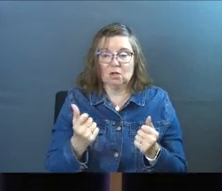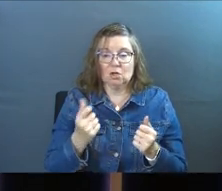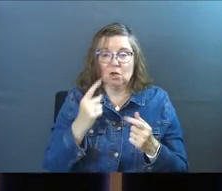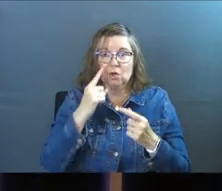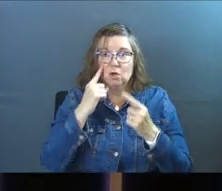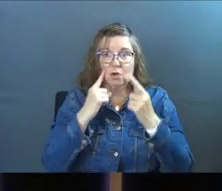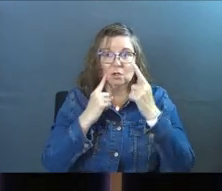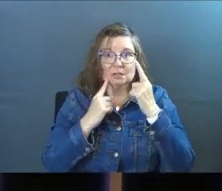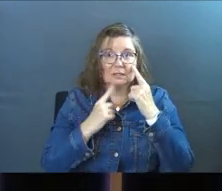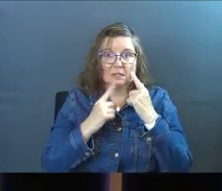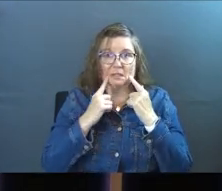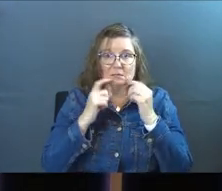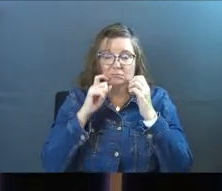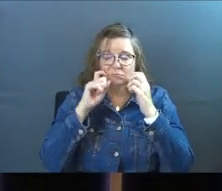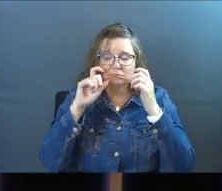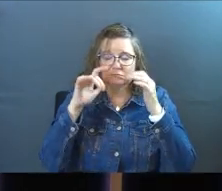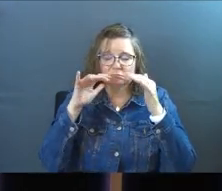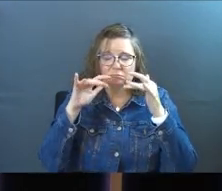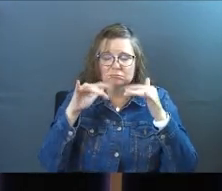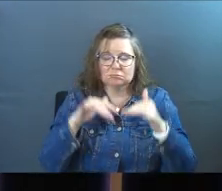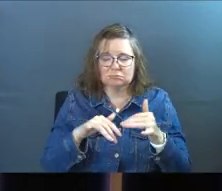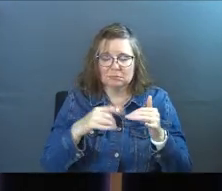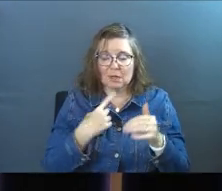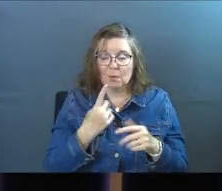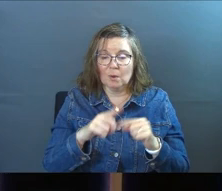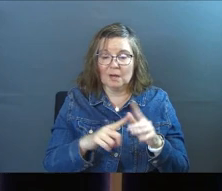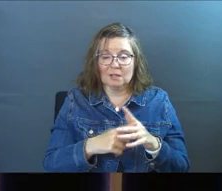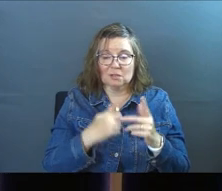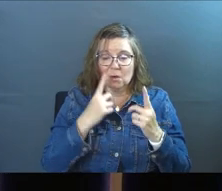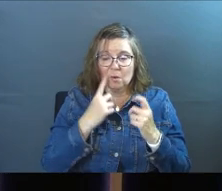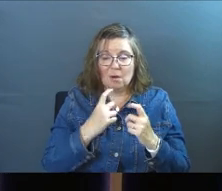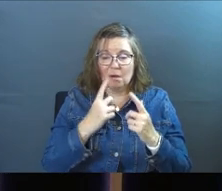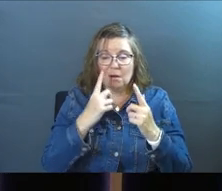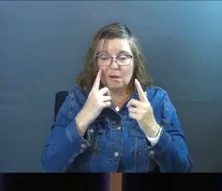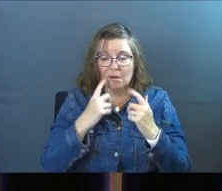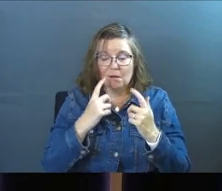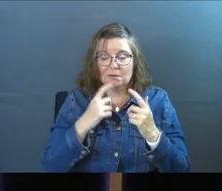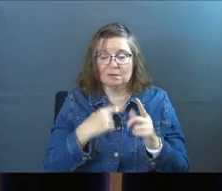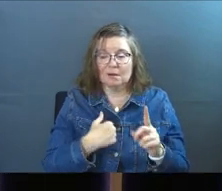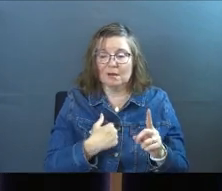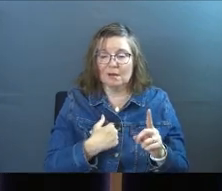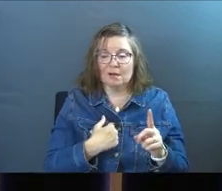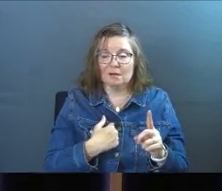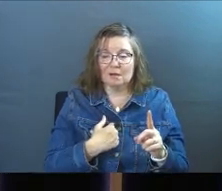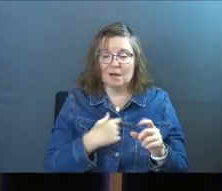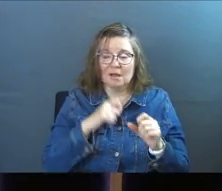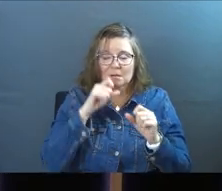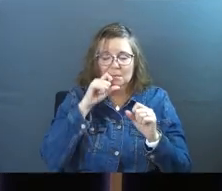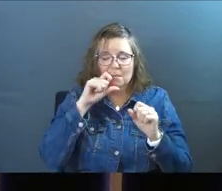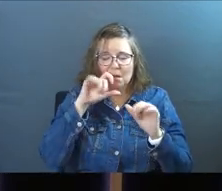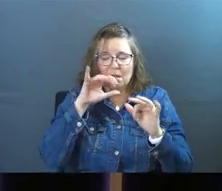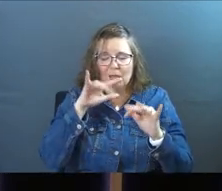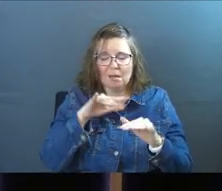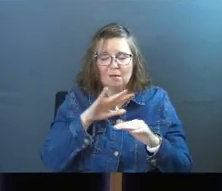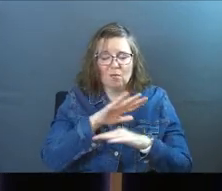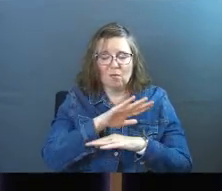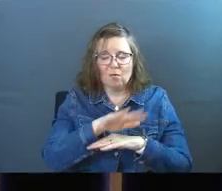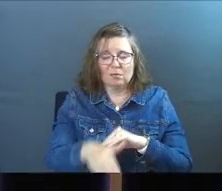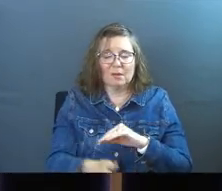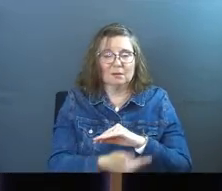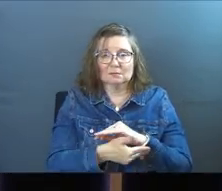her tears started to come. And she said, "And once I started crying," she said, I bawled all night